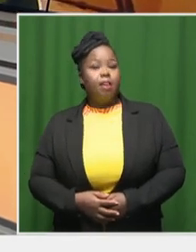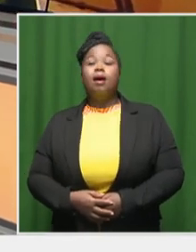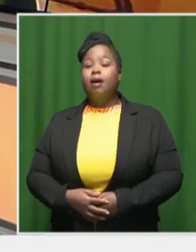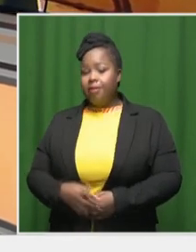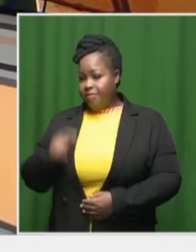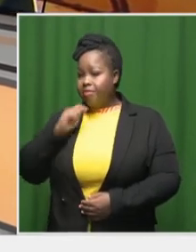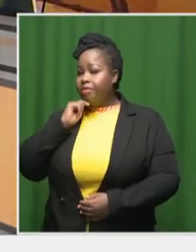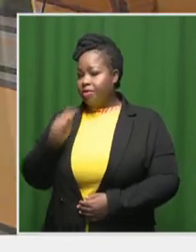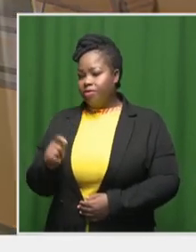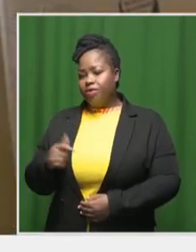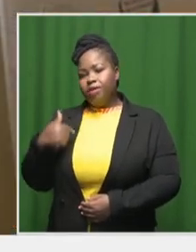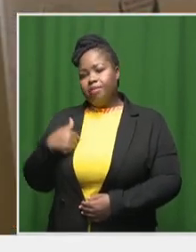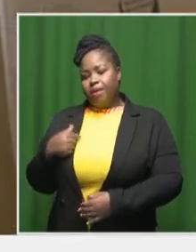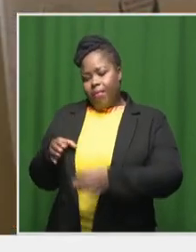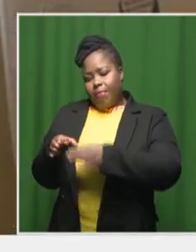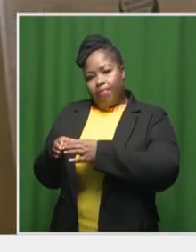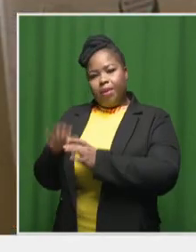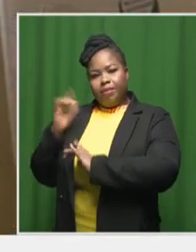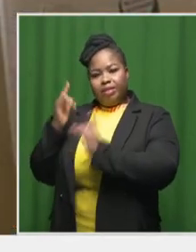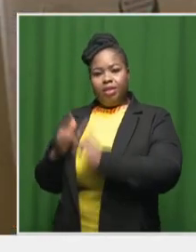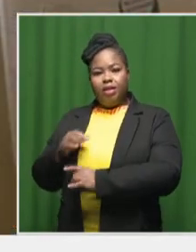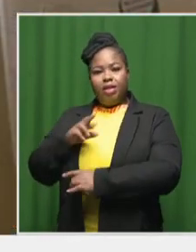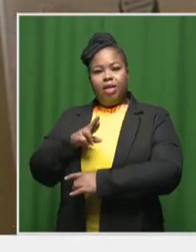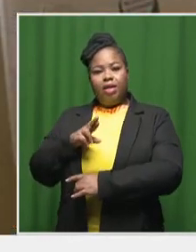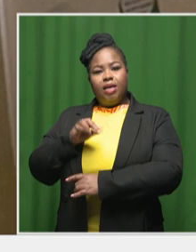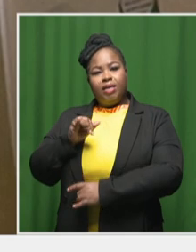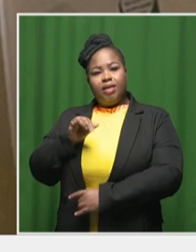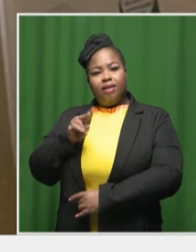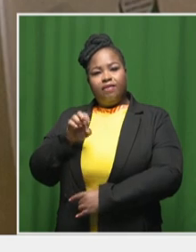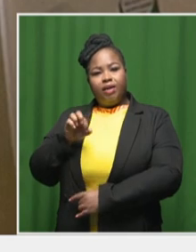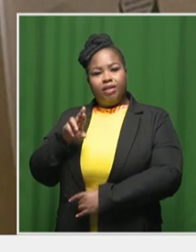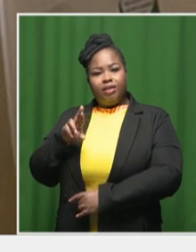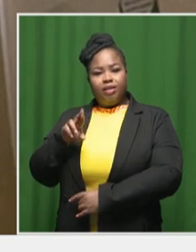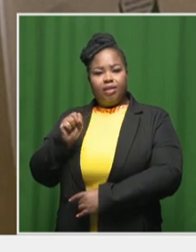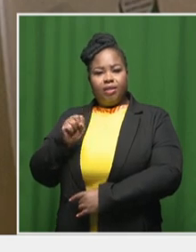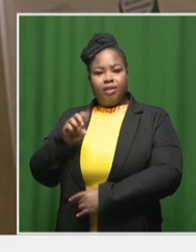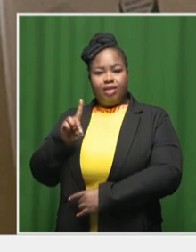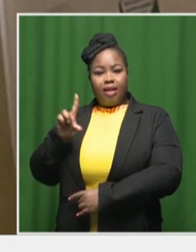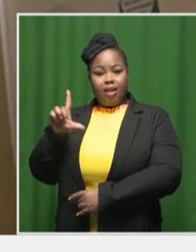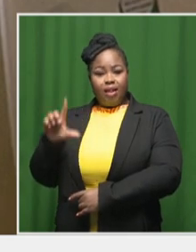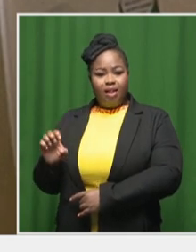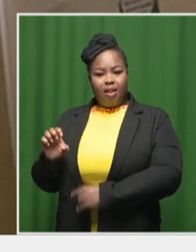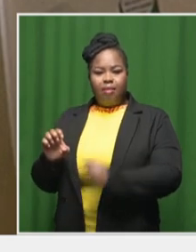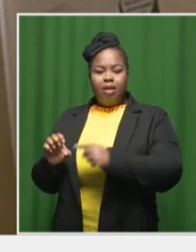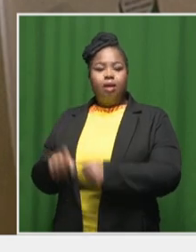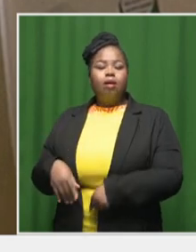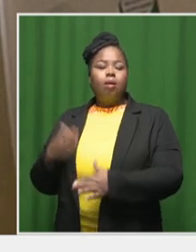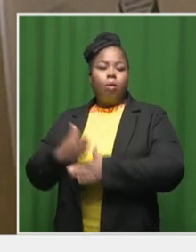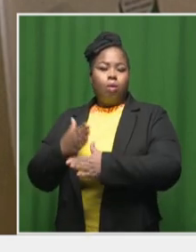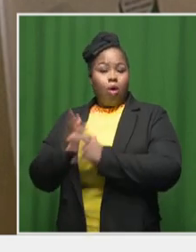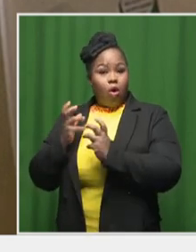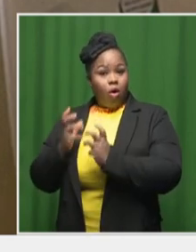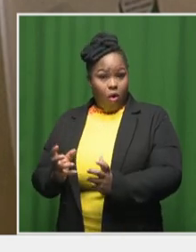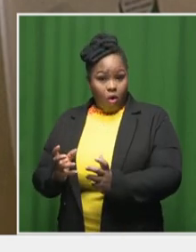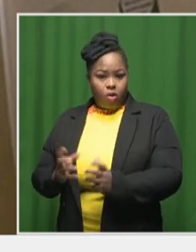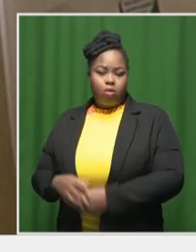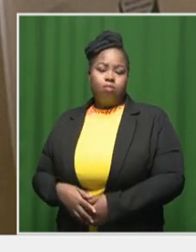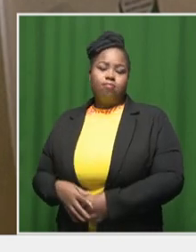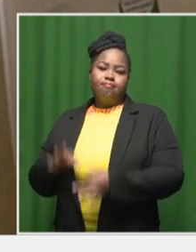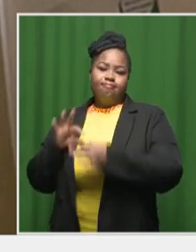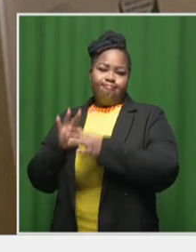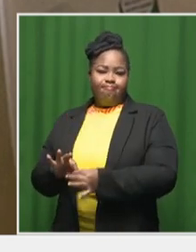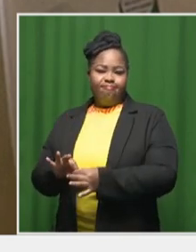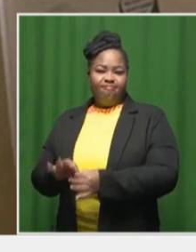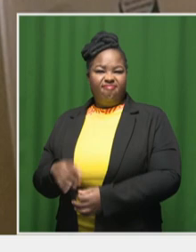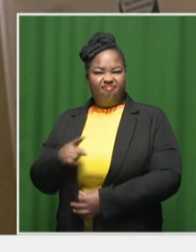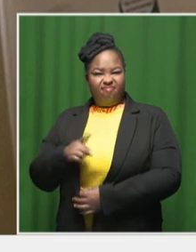definitely. I come from a small town, Riversdale, and I'm just, it's all about hard work and commitment. And if you